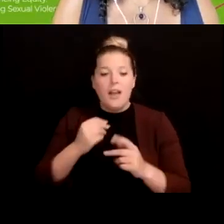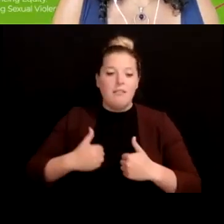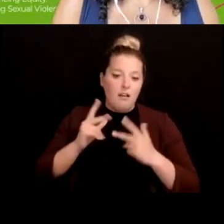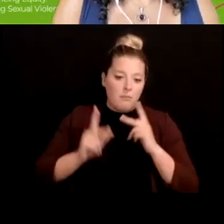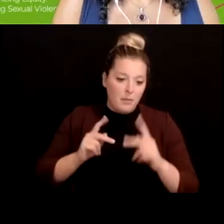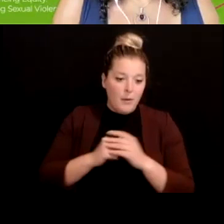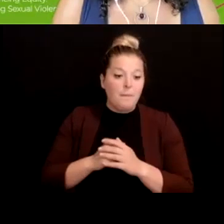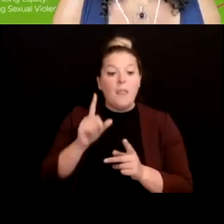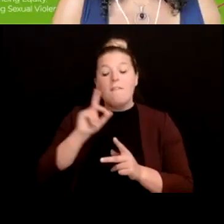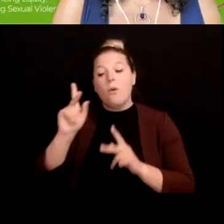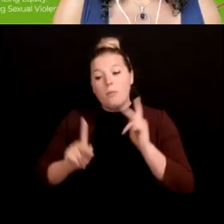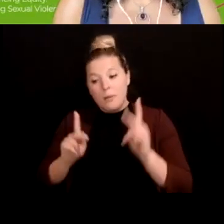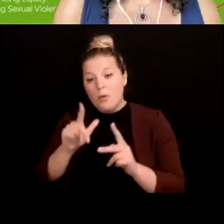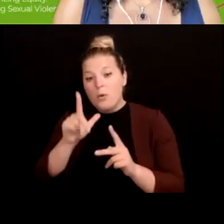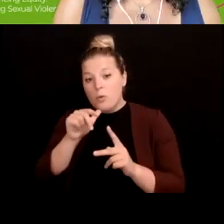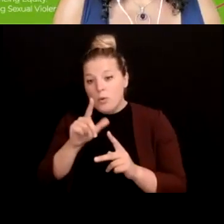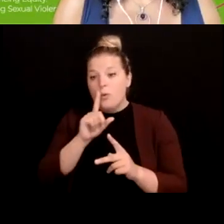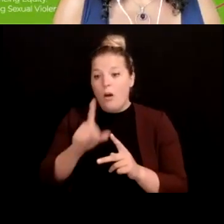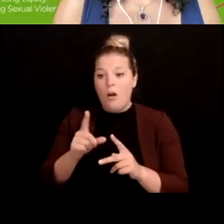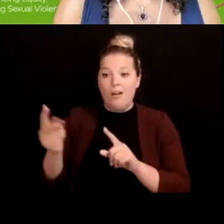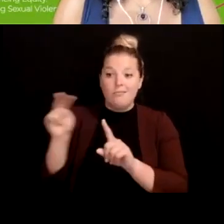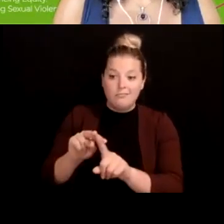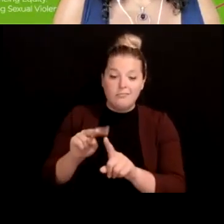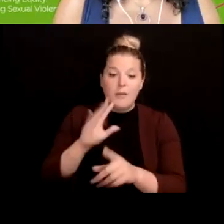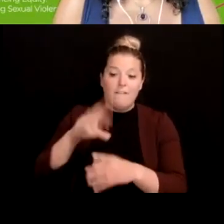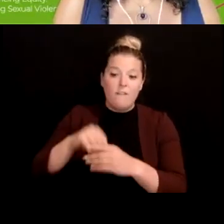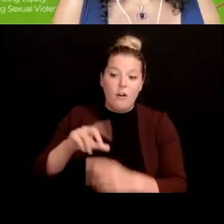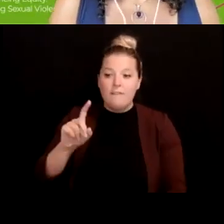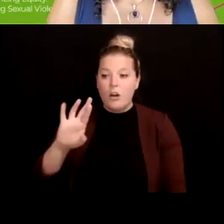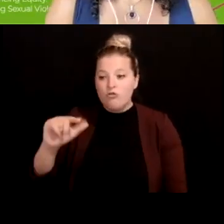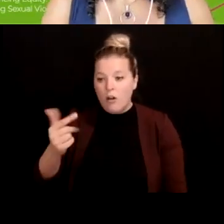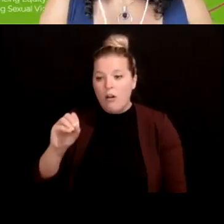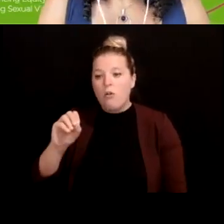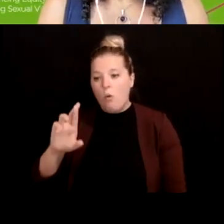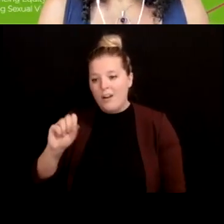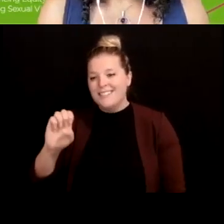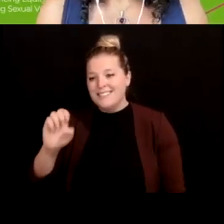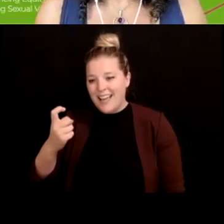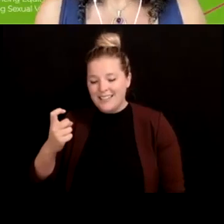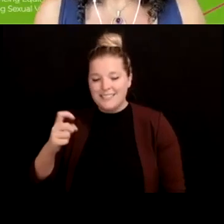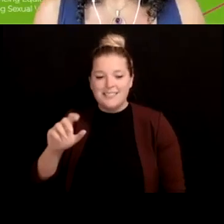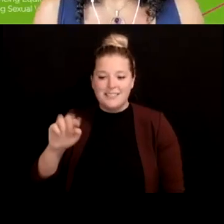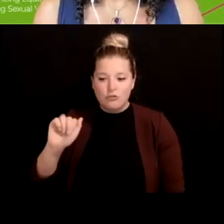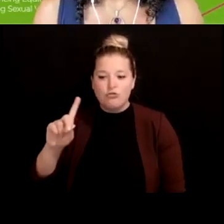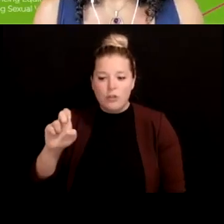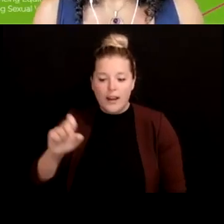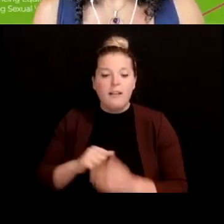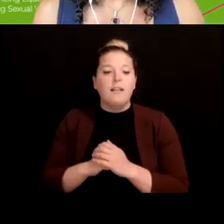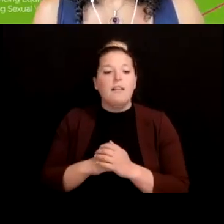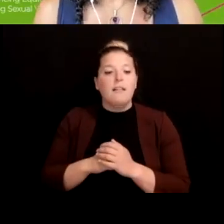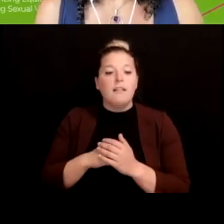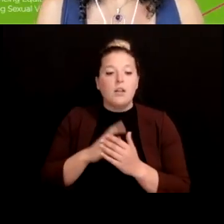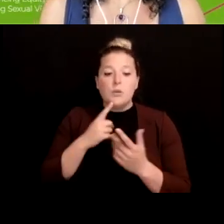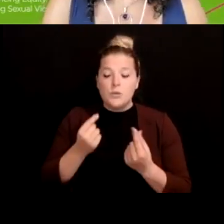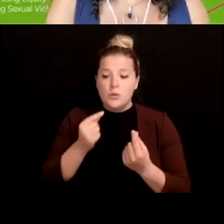For people who are or are profiled as being involved in the drug or sex trades. And what we do about police sexual violence, I want to just